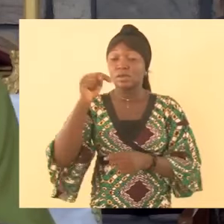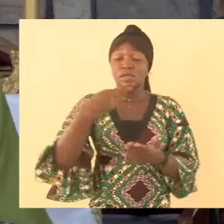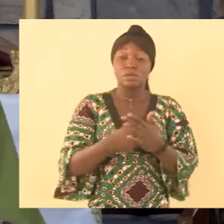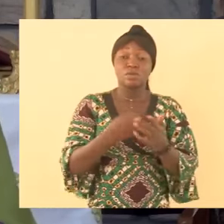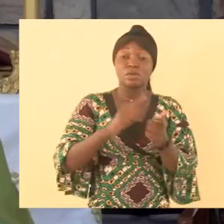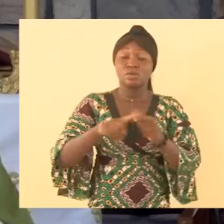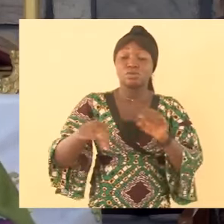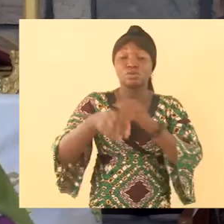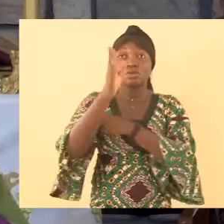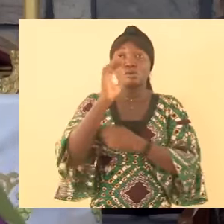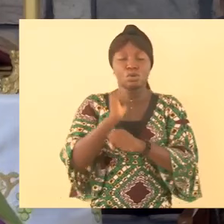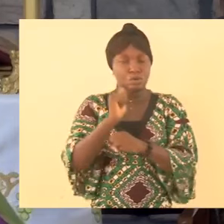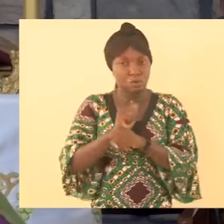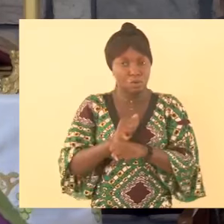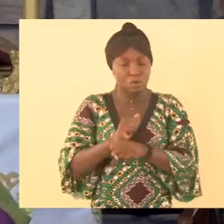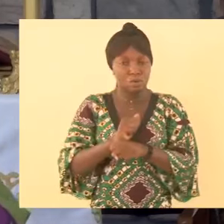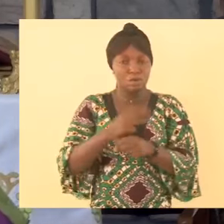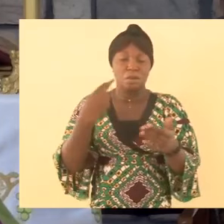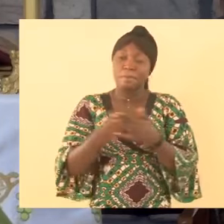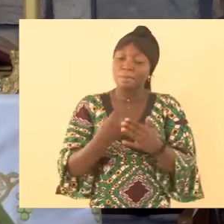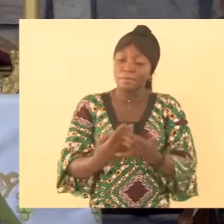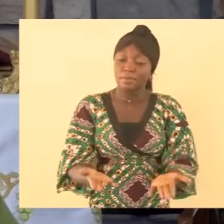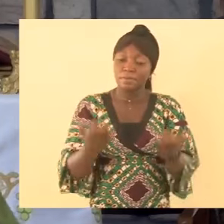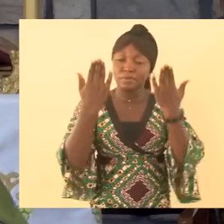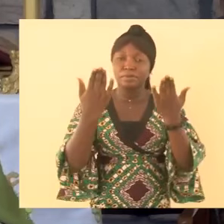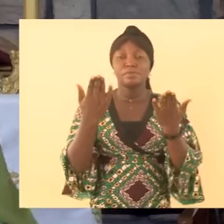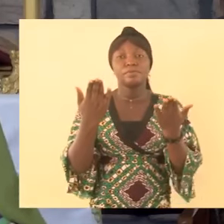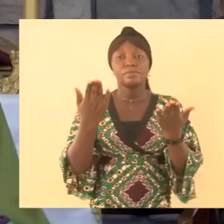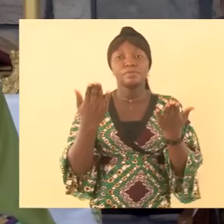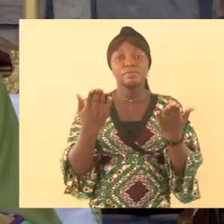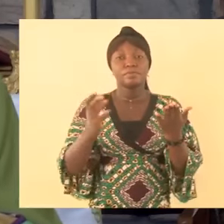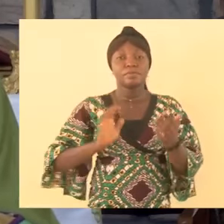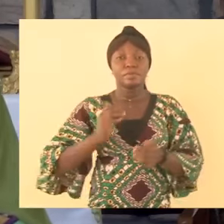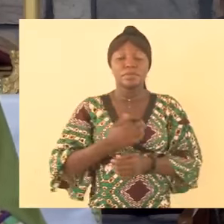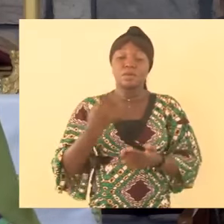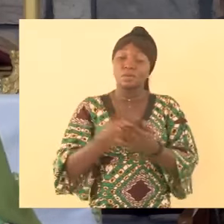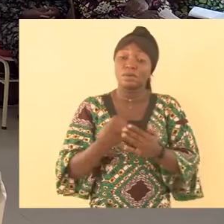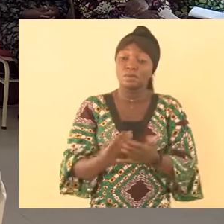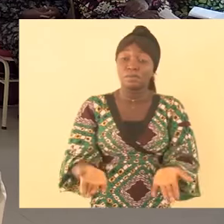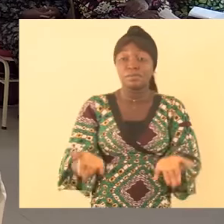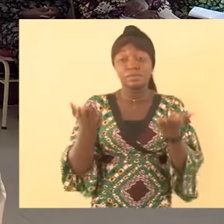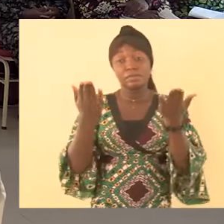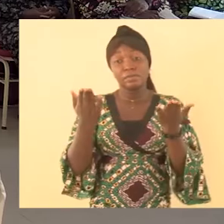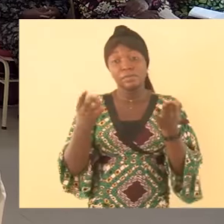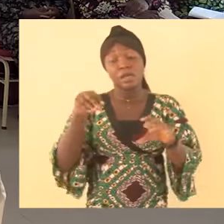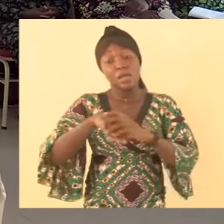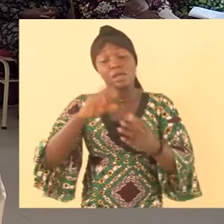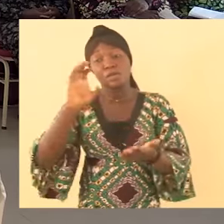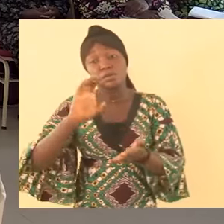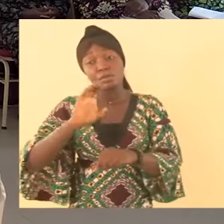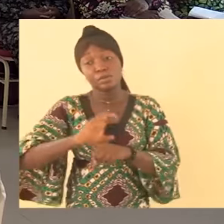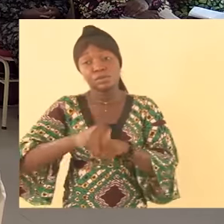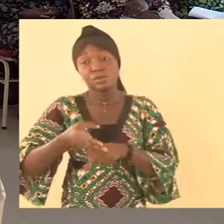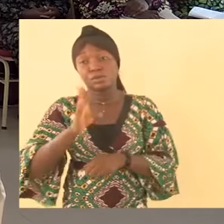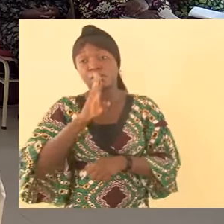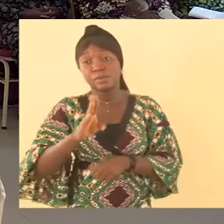we need money to do God's work, fundraising enterprise, our fundraising enterprise in the